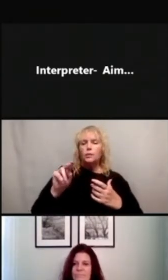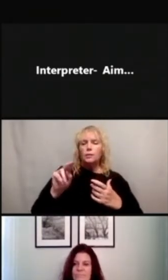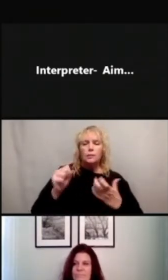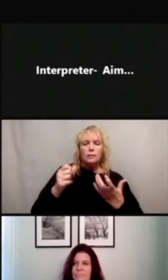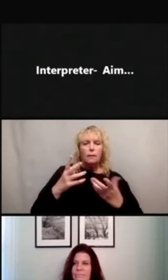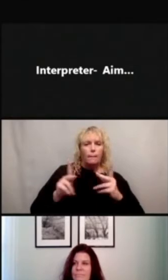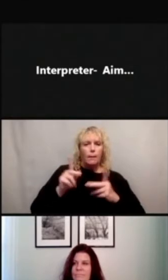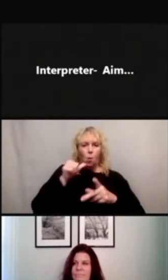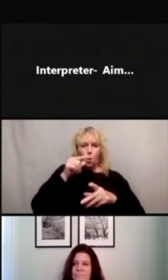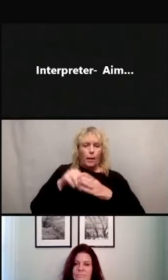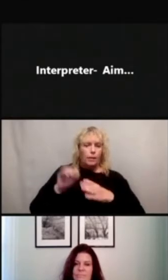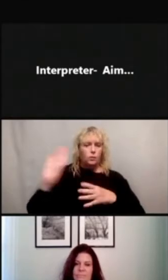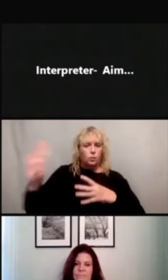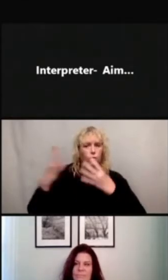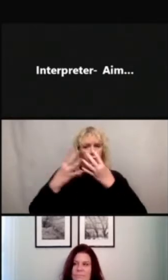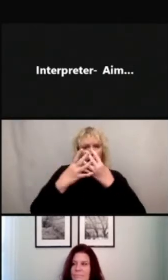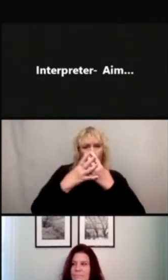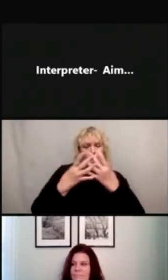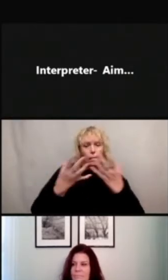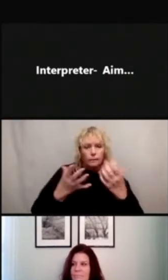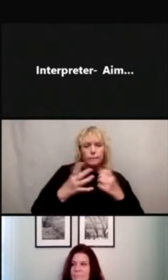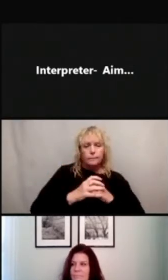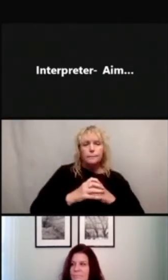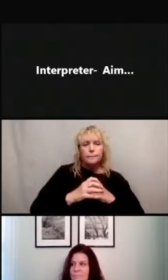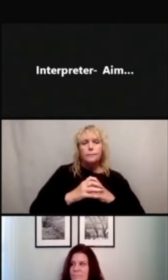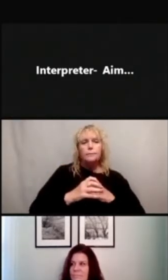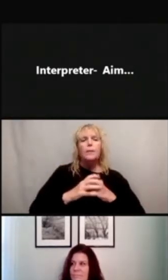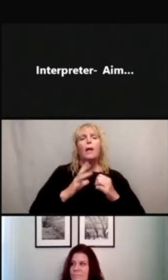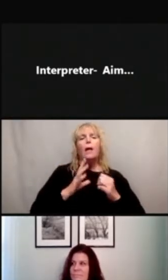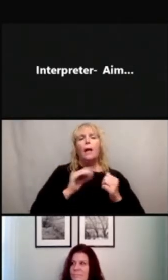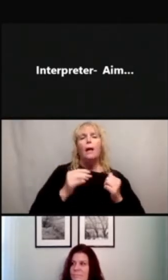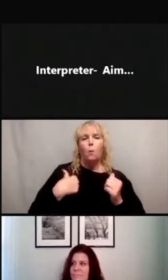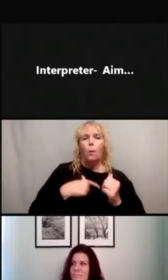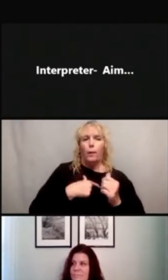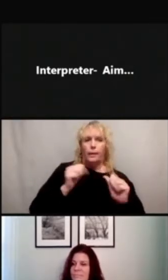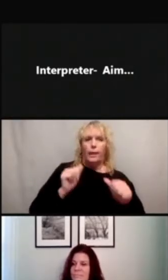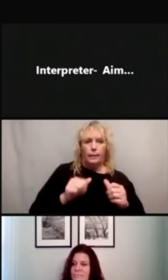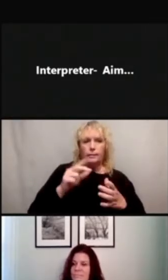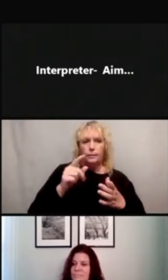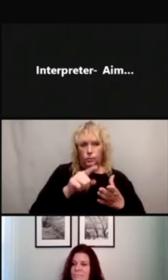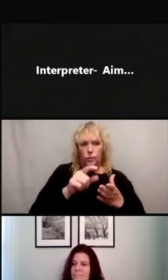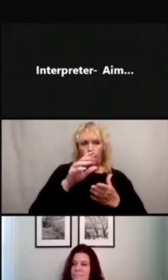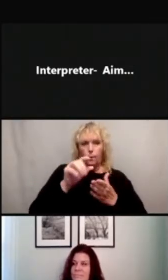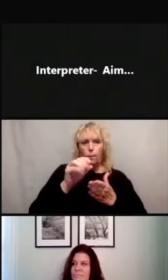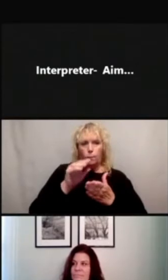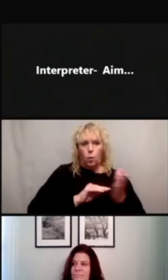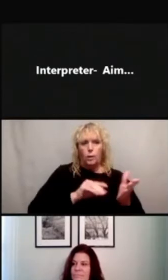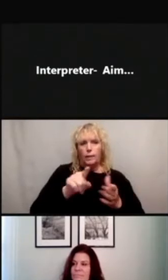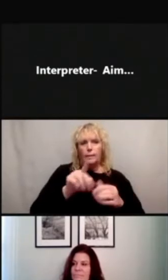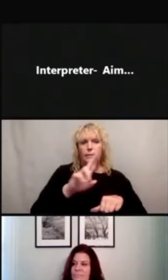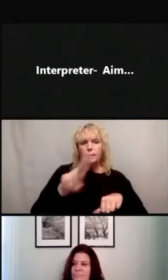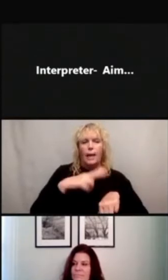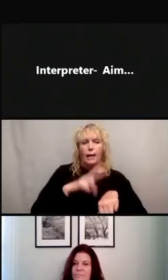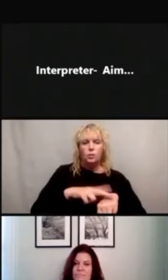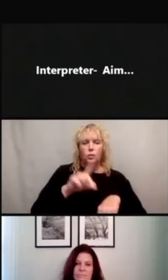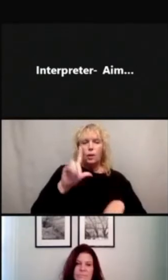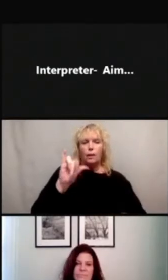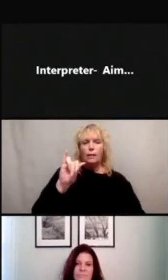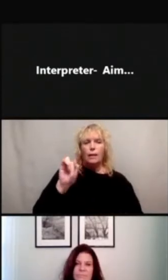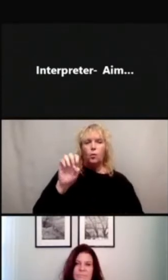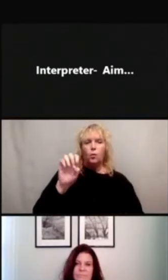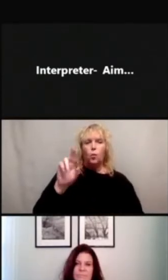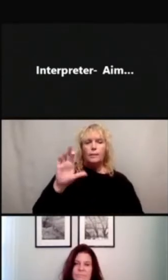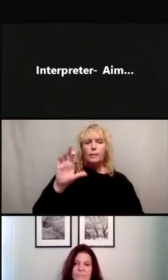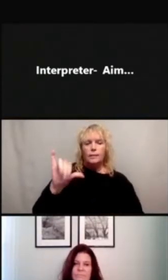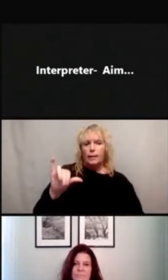also providers. We list here the directory, the National Literacy Directory, so you can use this as a resource